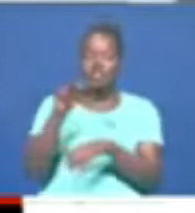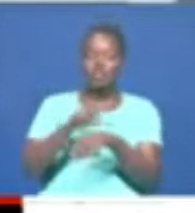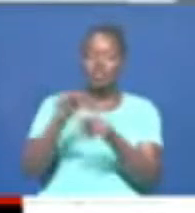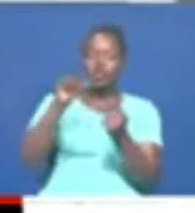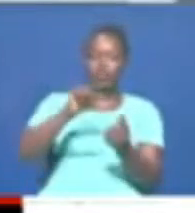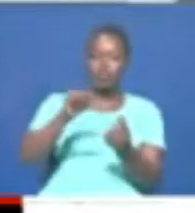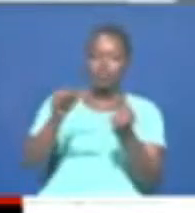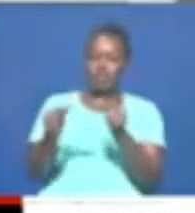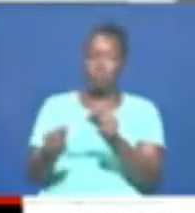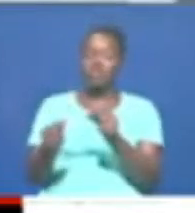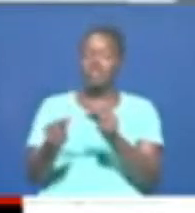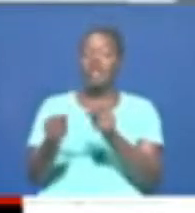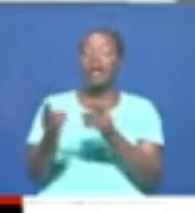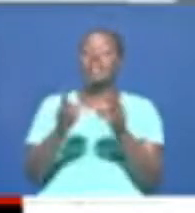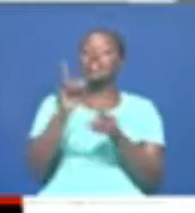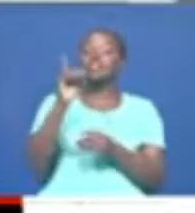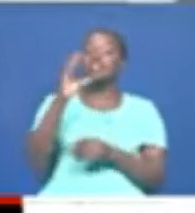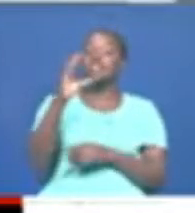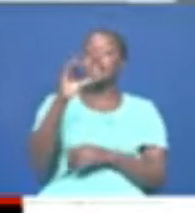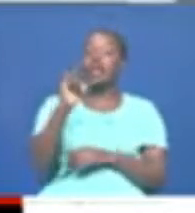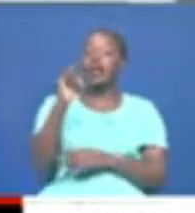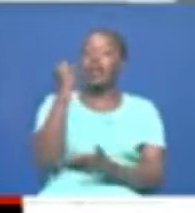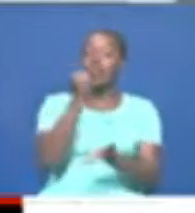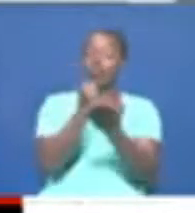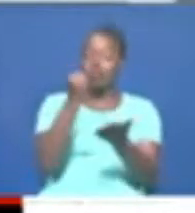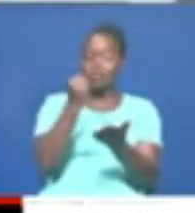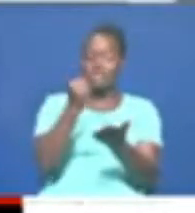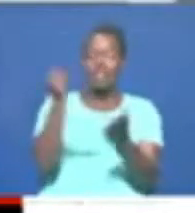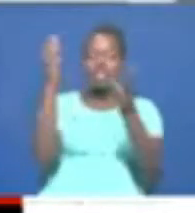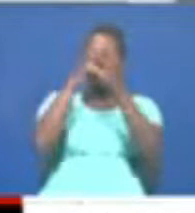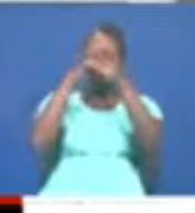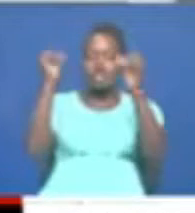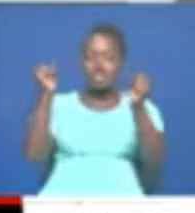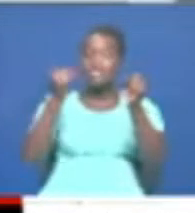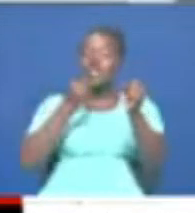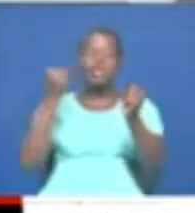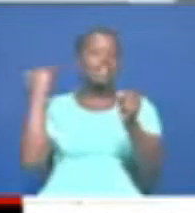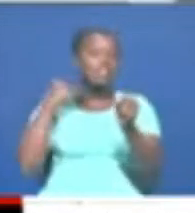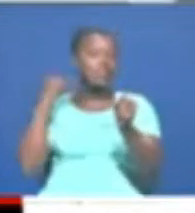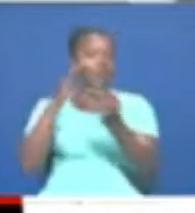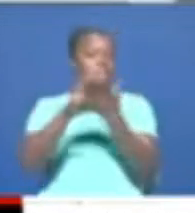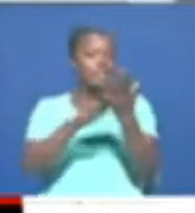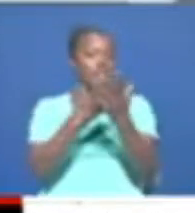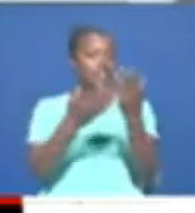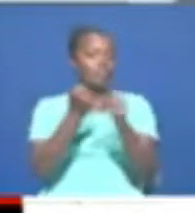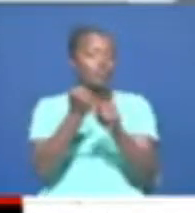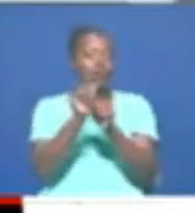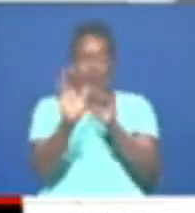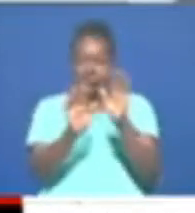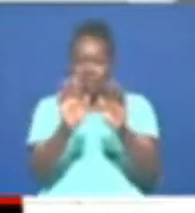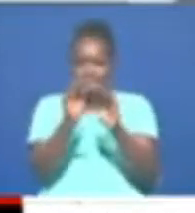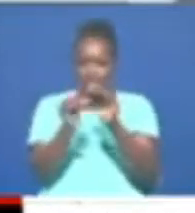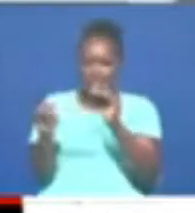the Directorate of Criminal Investigation Headquarters, the head of state noted that criminals and their networks are using advancements